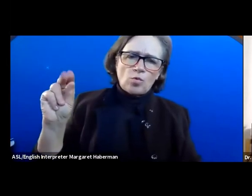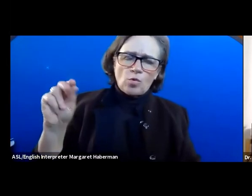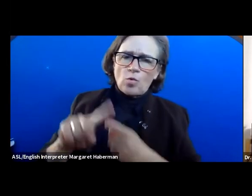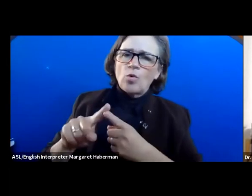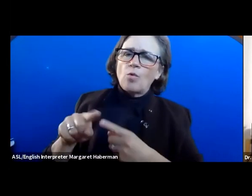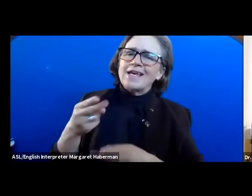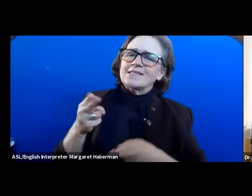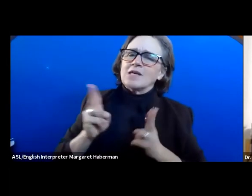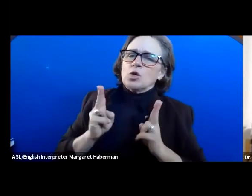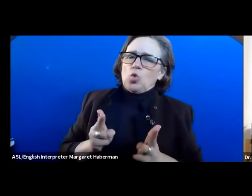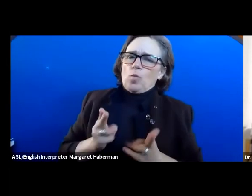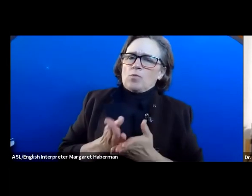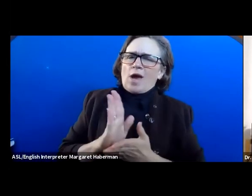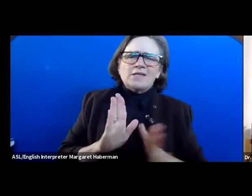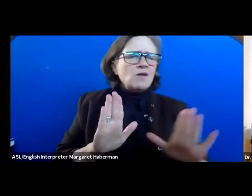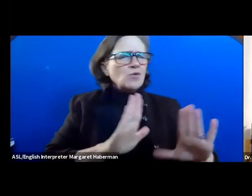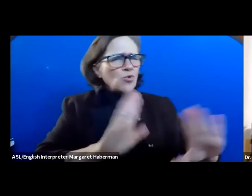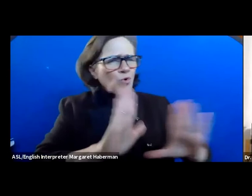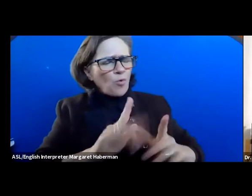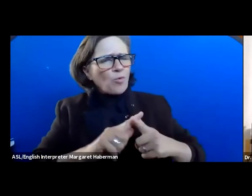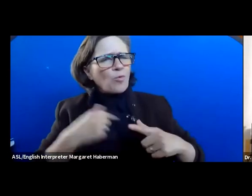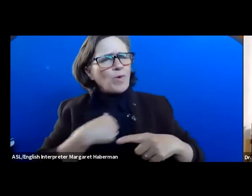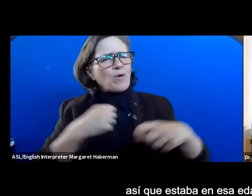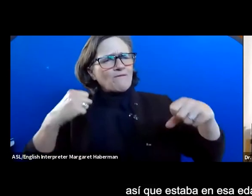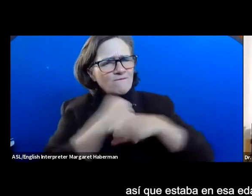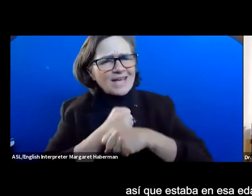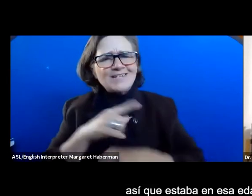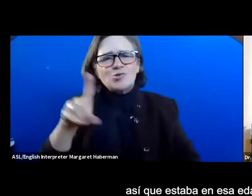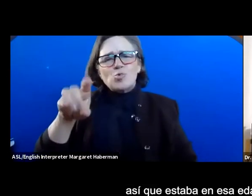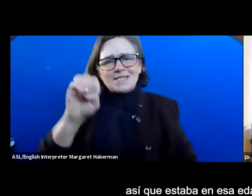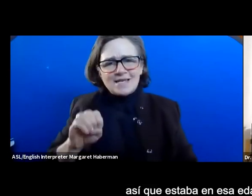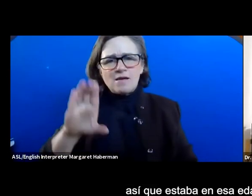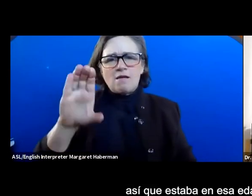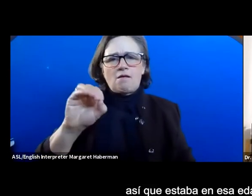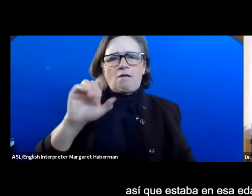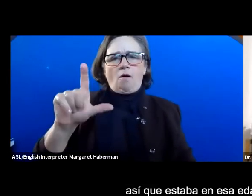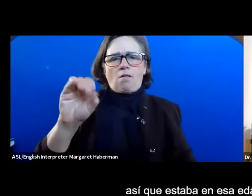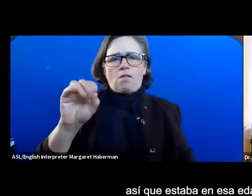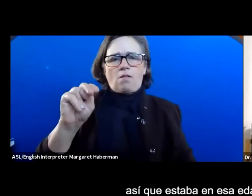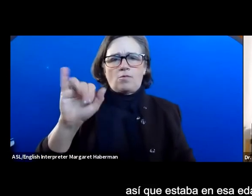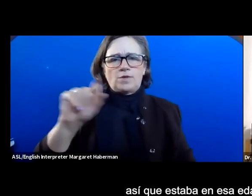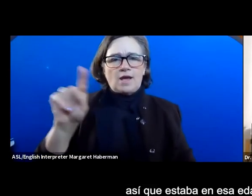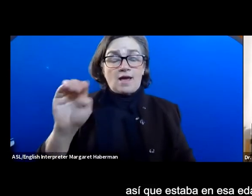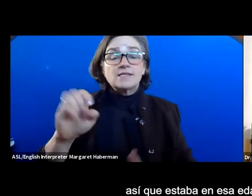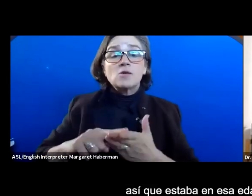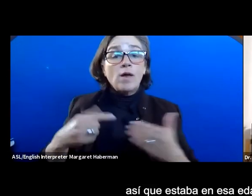say, no, our fight is a fight to decolonize. So I was at that relatively young age starting to